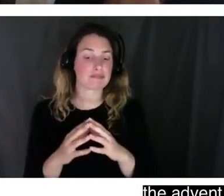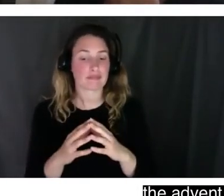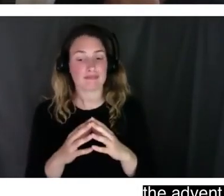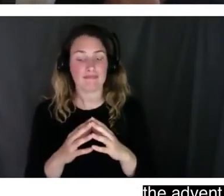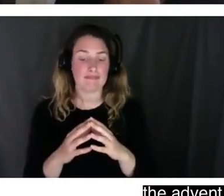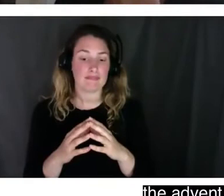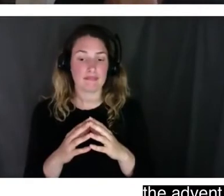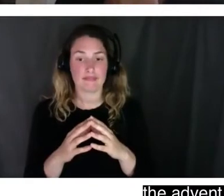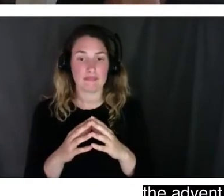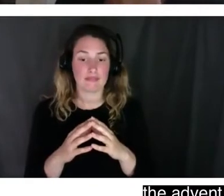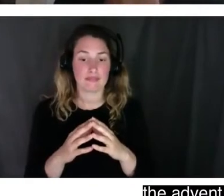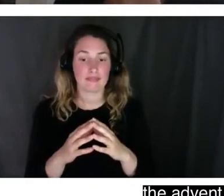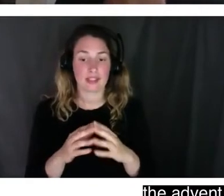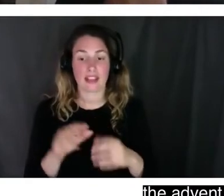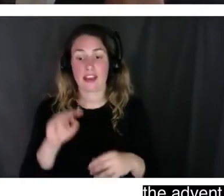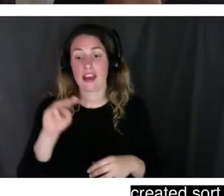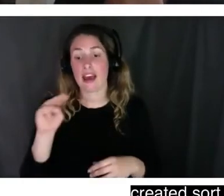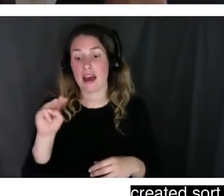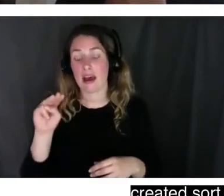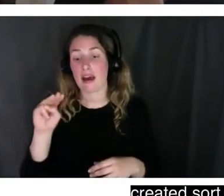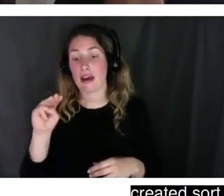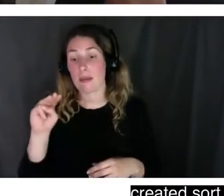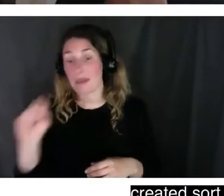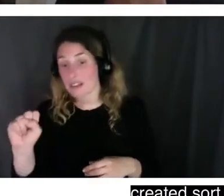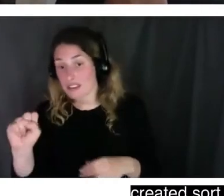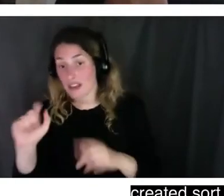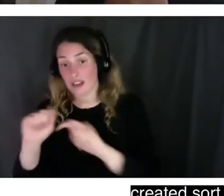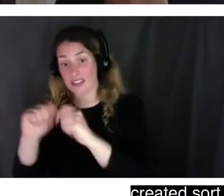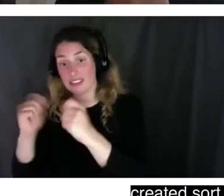MS Teams and Zoom has created